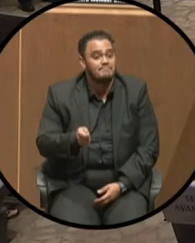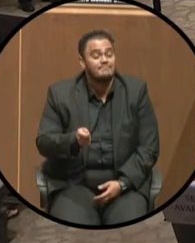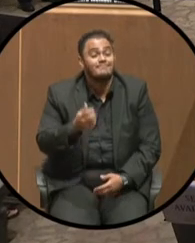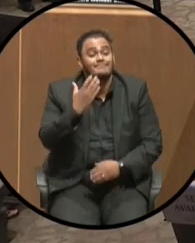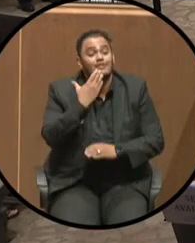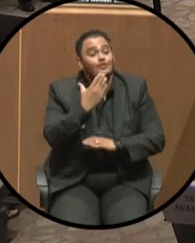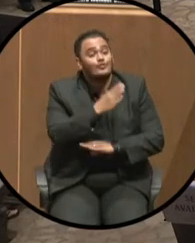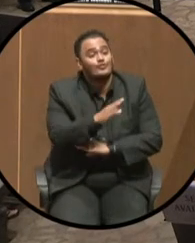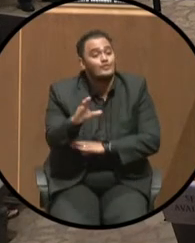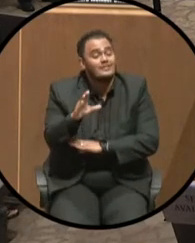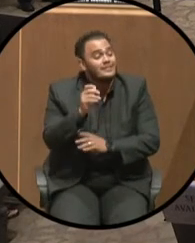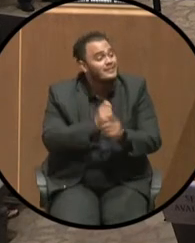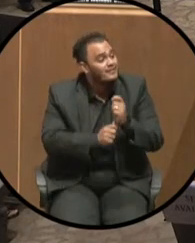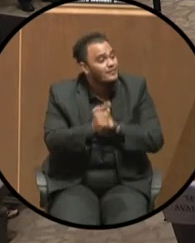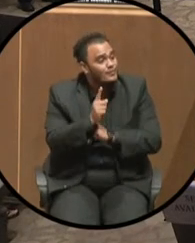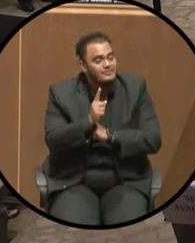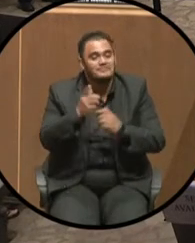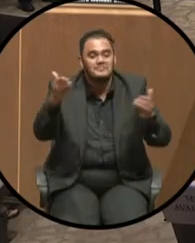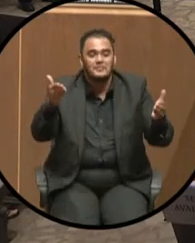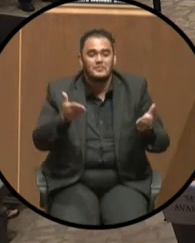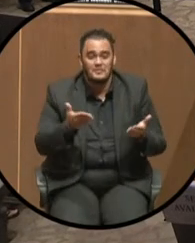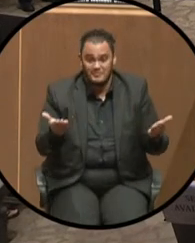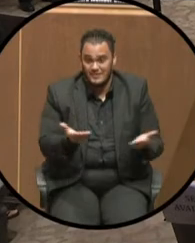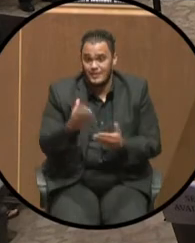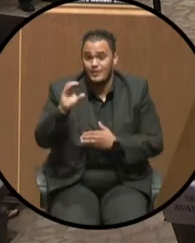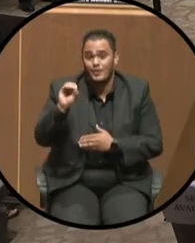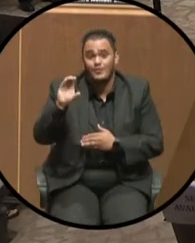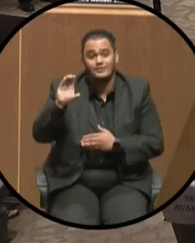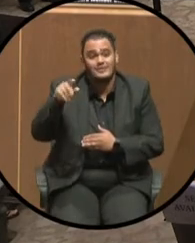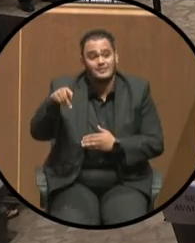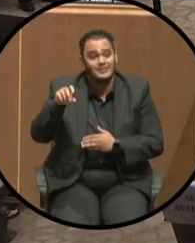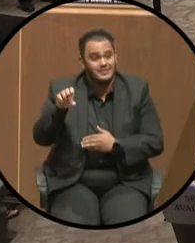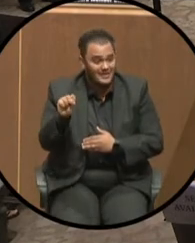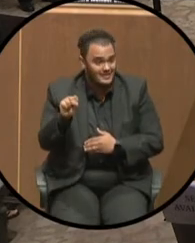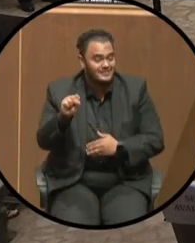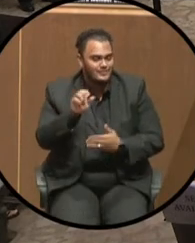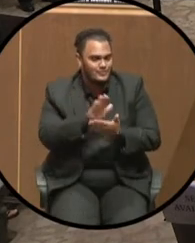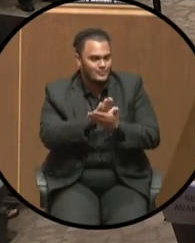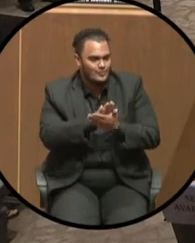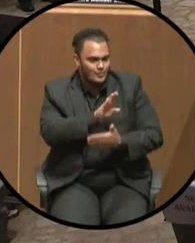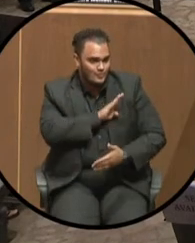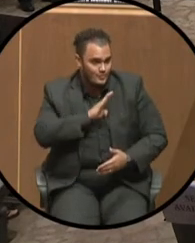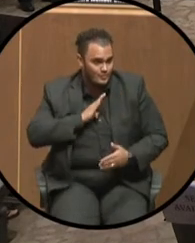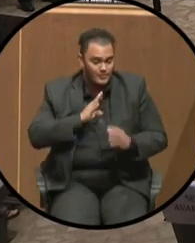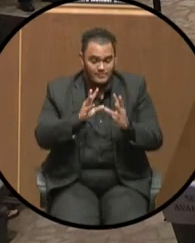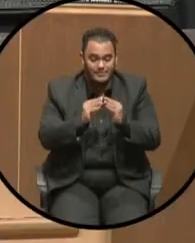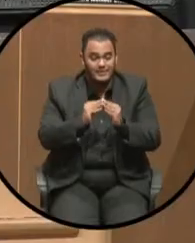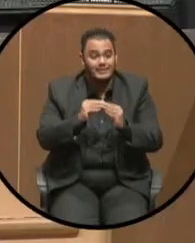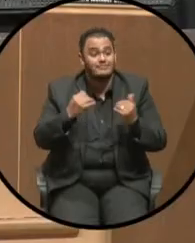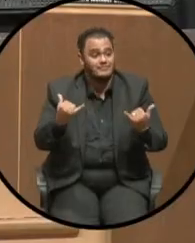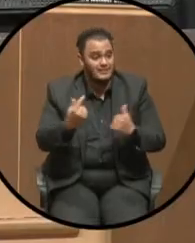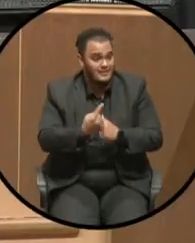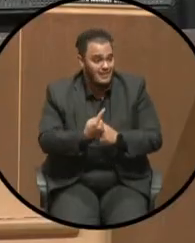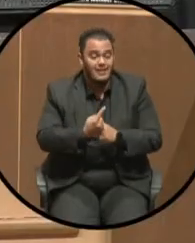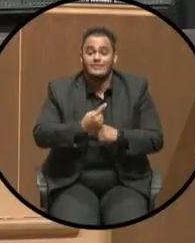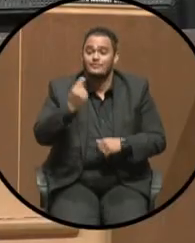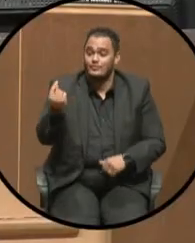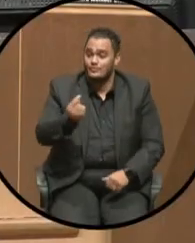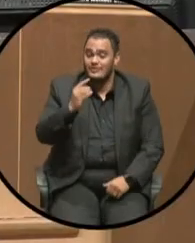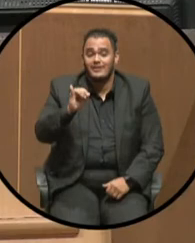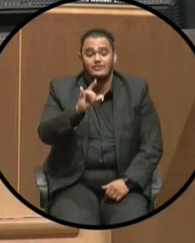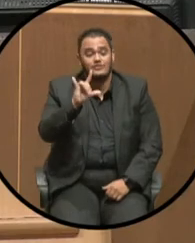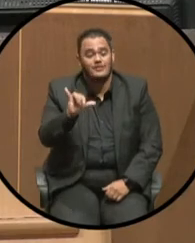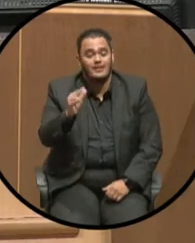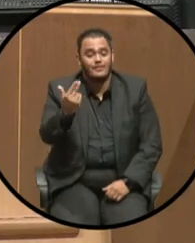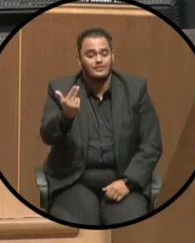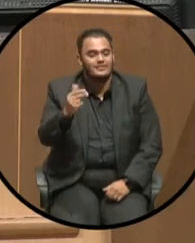Good evening, everyone, and welcome to the Orange County School Board's regularly scheduled meeting for this Tuesday, July 13th, 2021. We